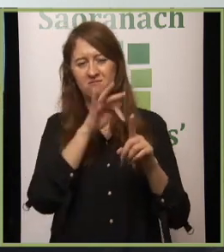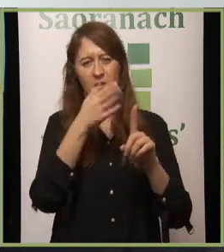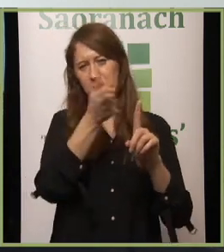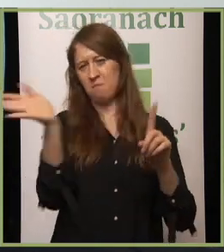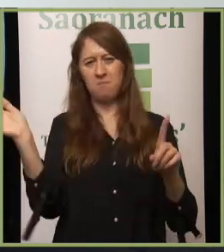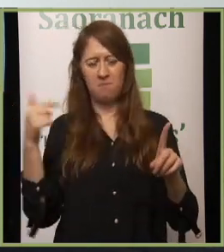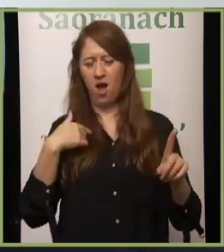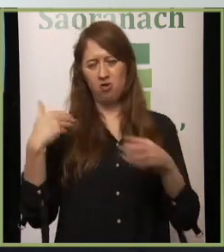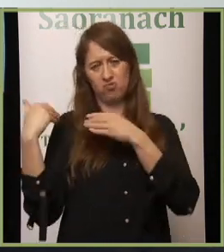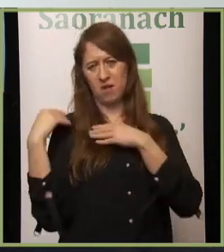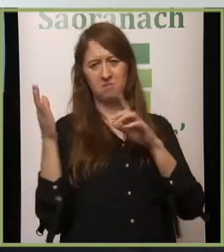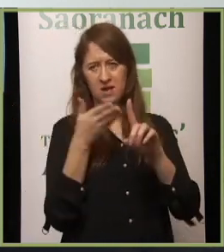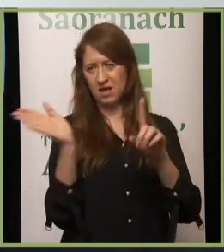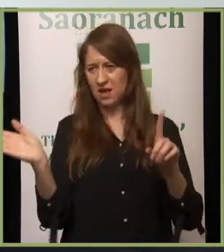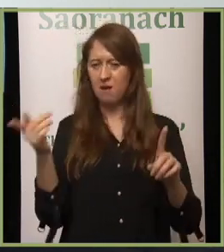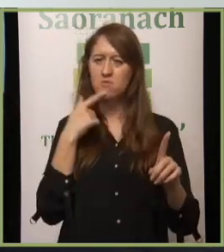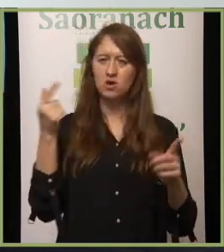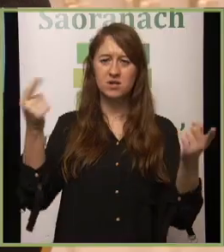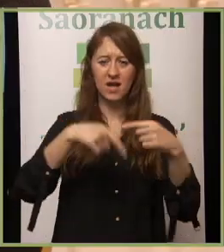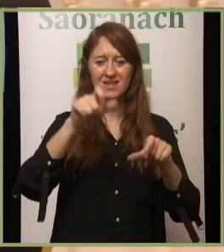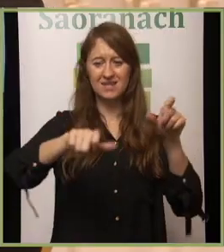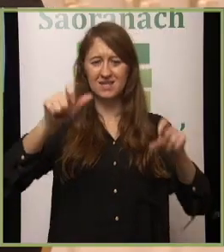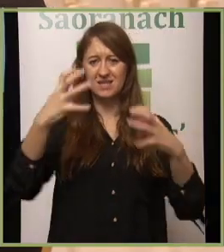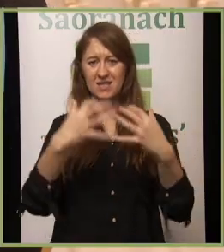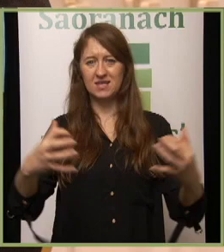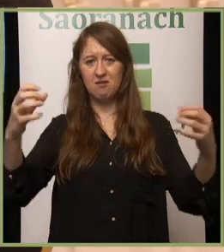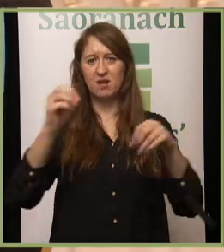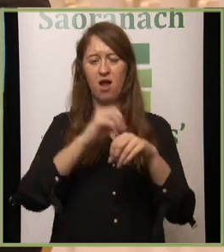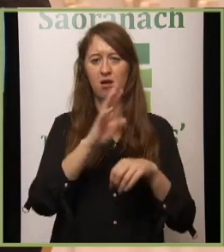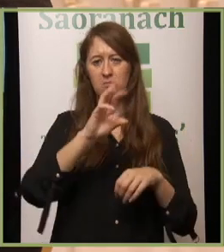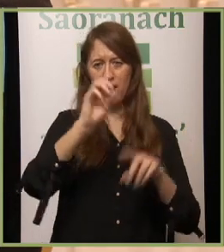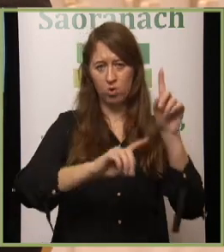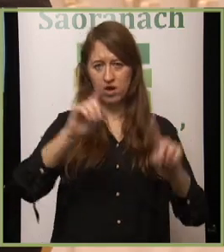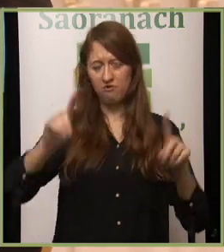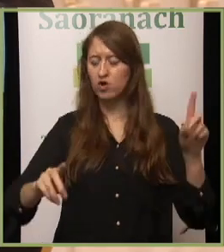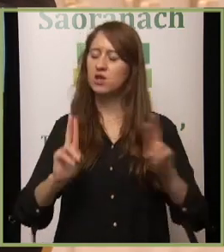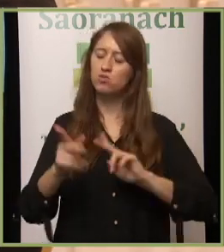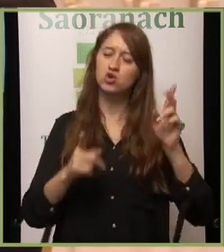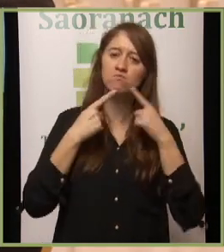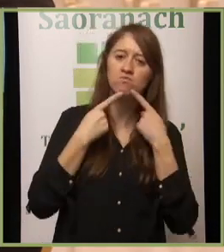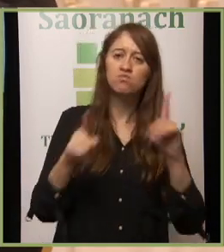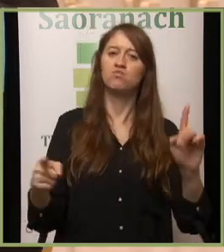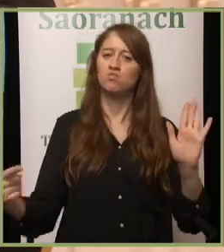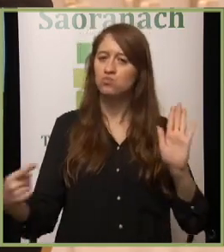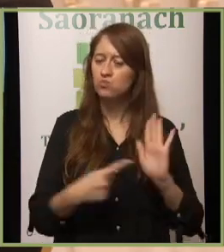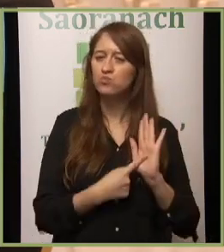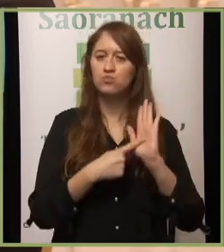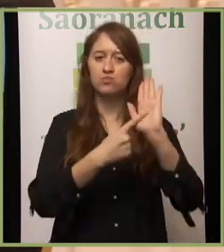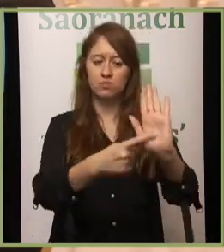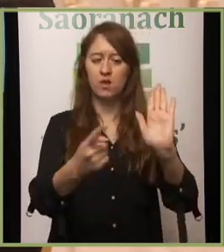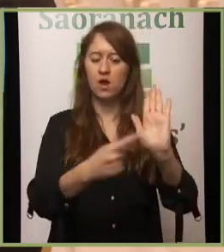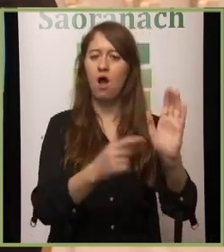from a citizens' assembly on biodiversity, we should just make a statement that all